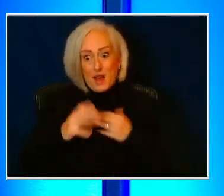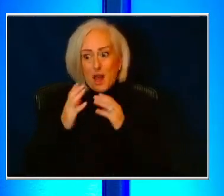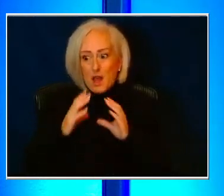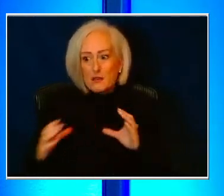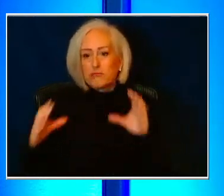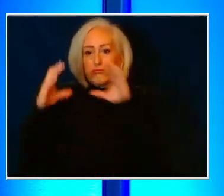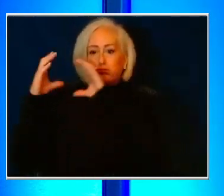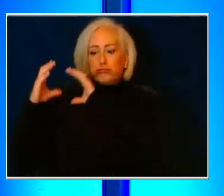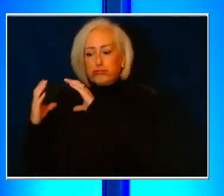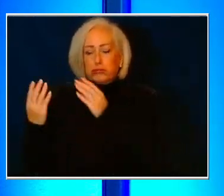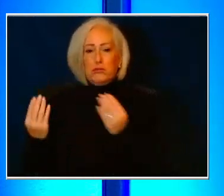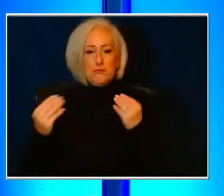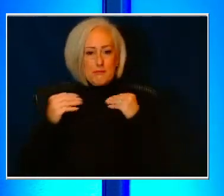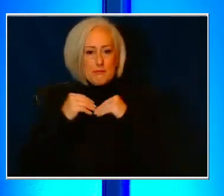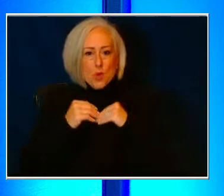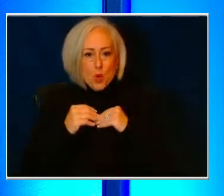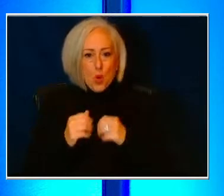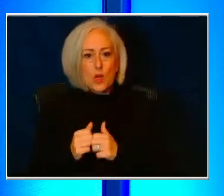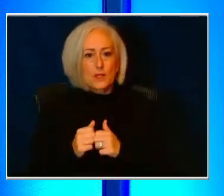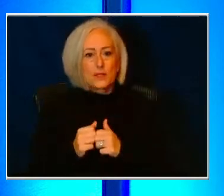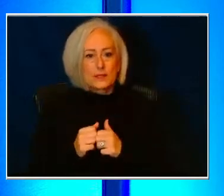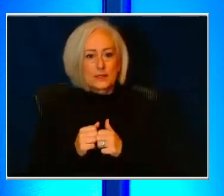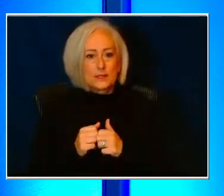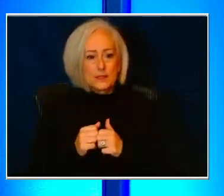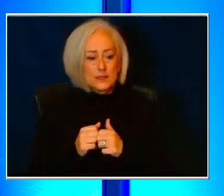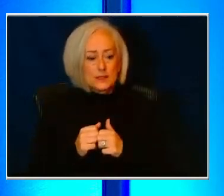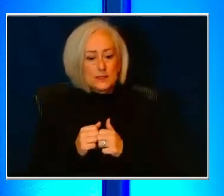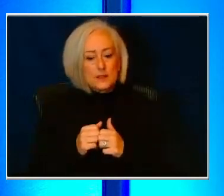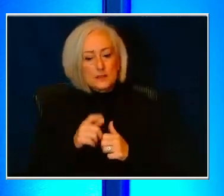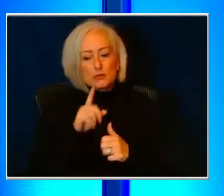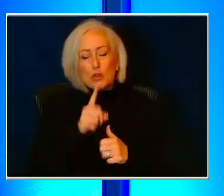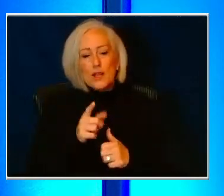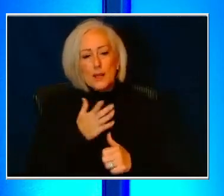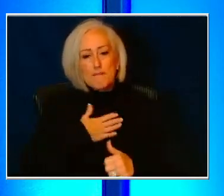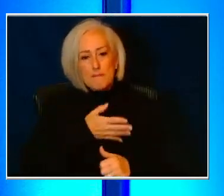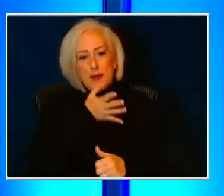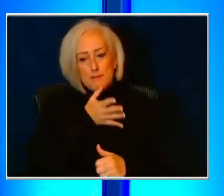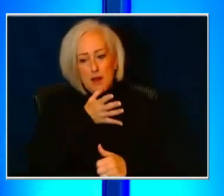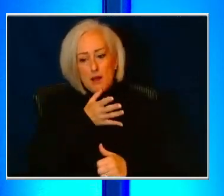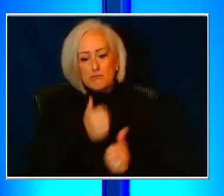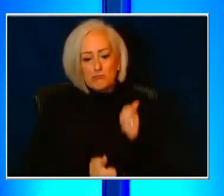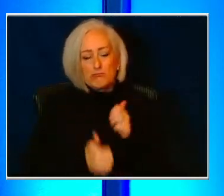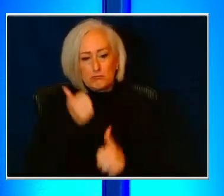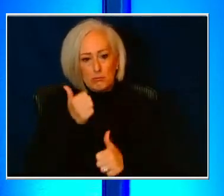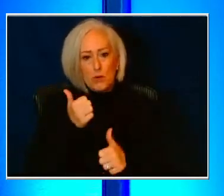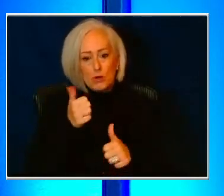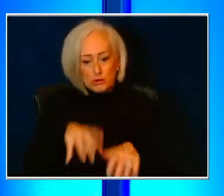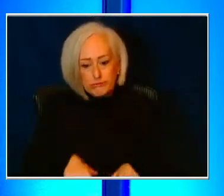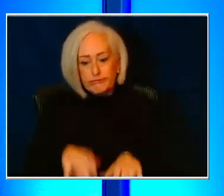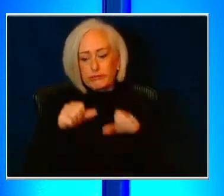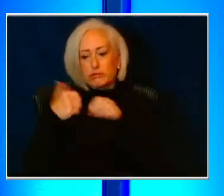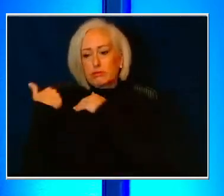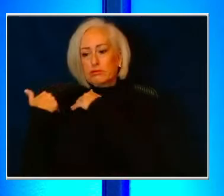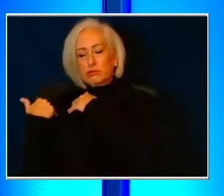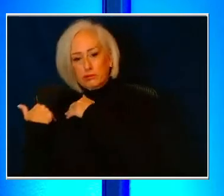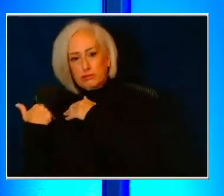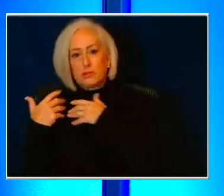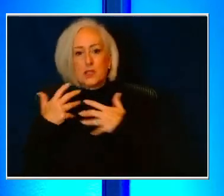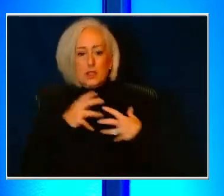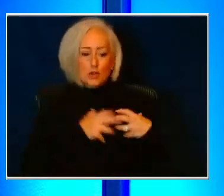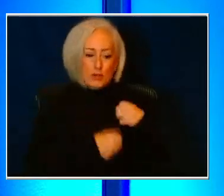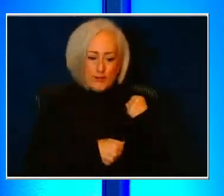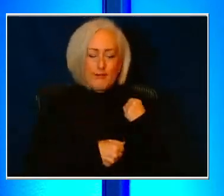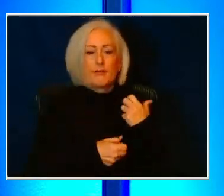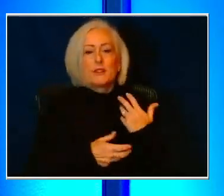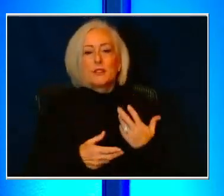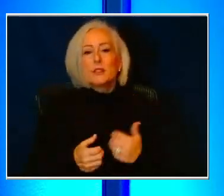one, it's not harder on anyone than my mom. My mom is the one who I can't even imagine. But I'd say for all of us,